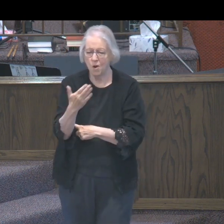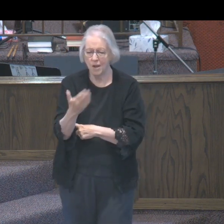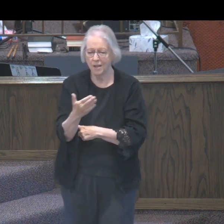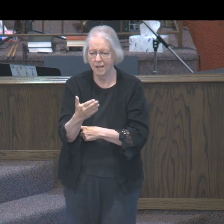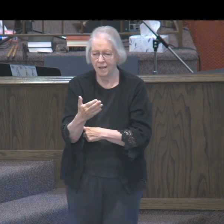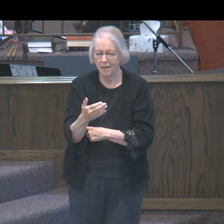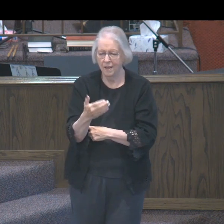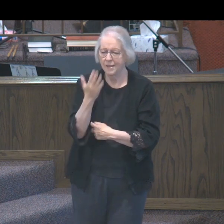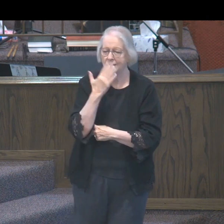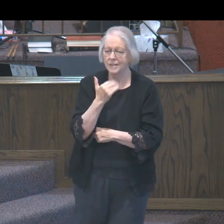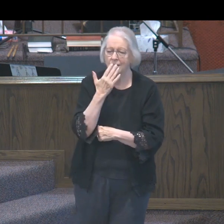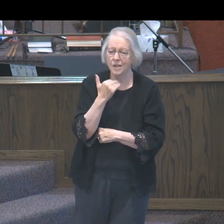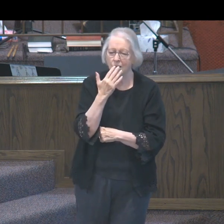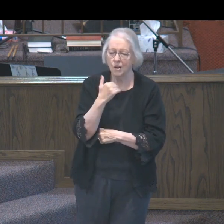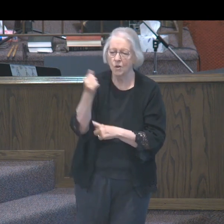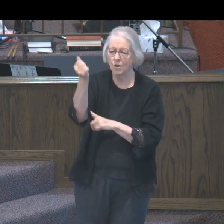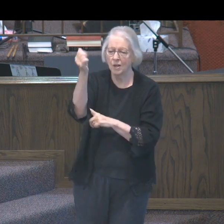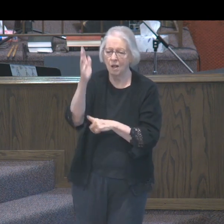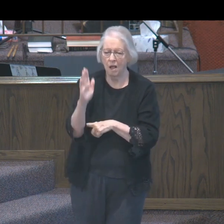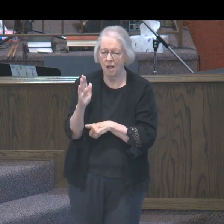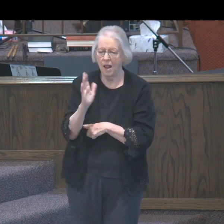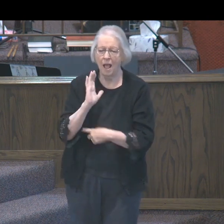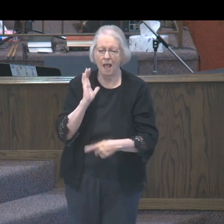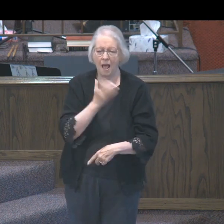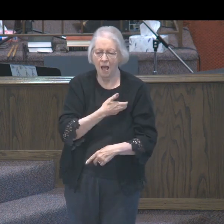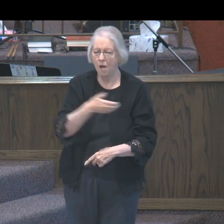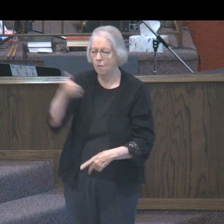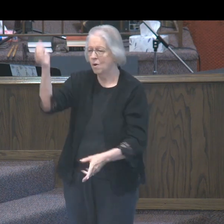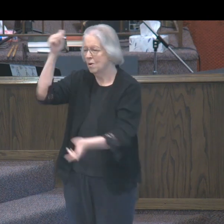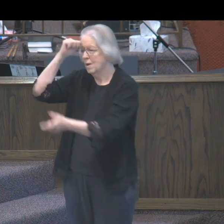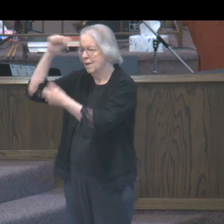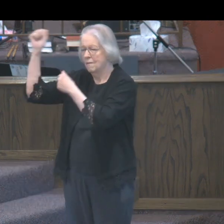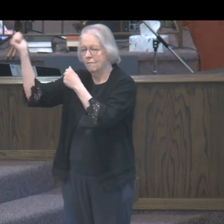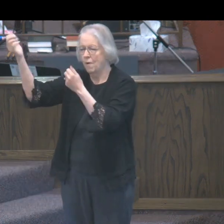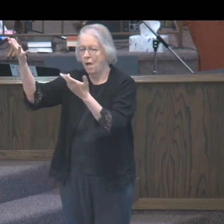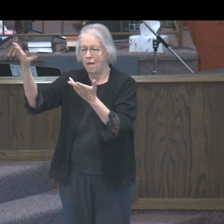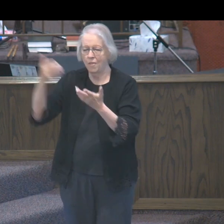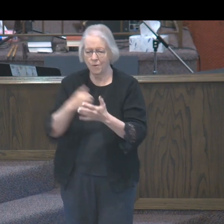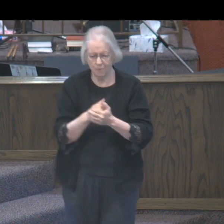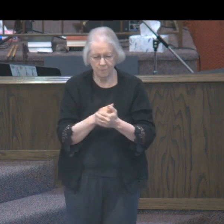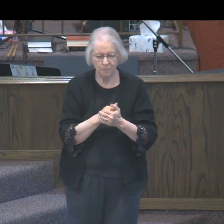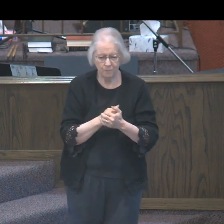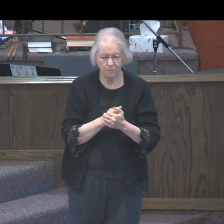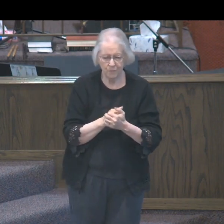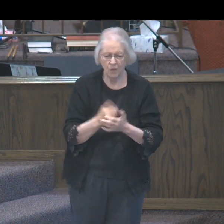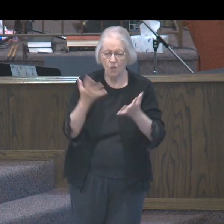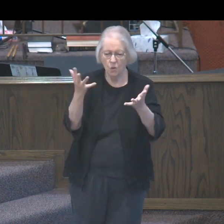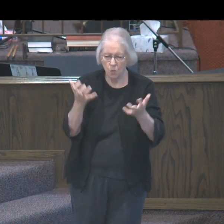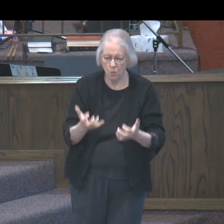Father, some of us need, someone may need to come and enter into a relationship with you